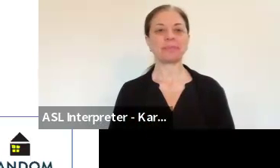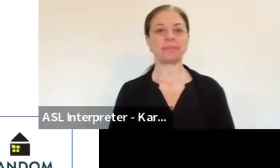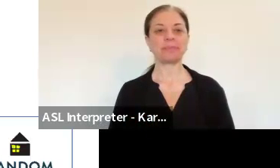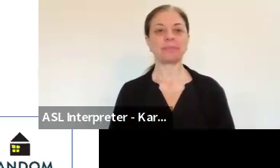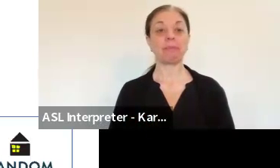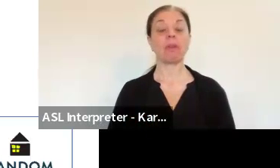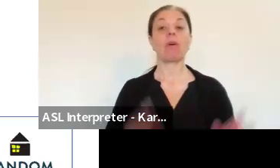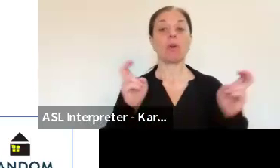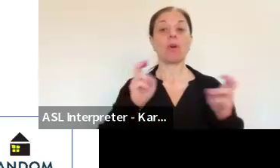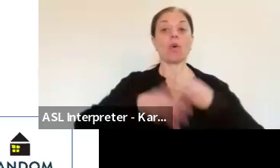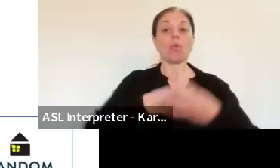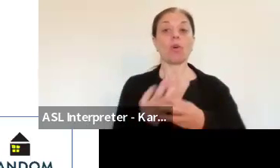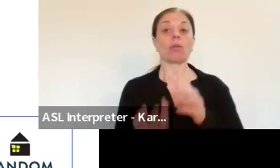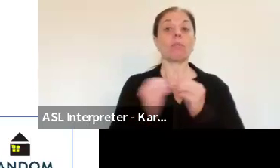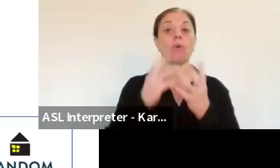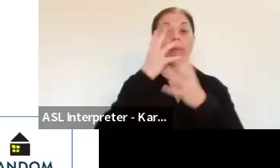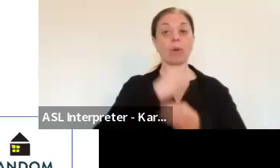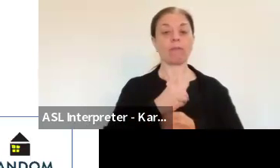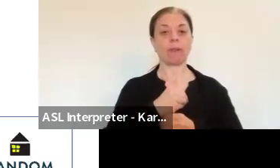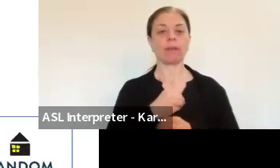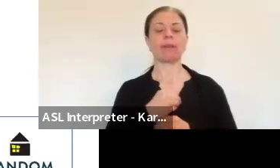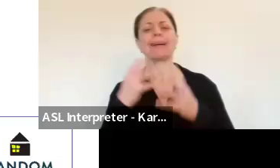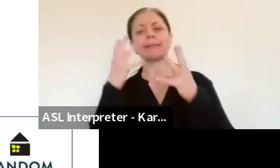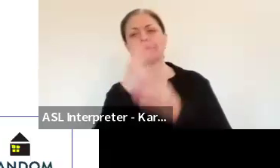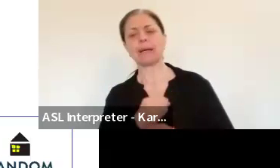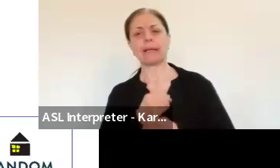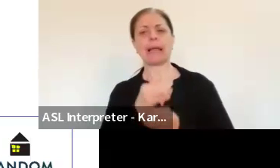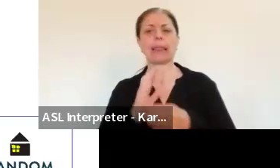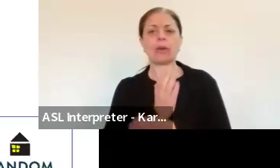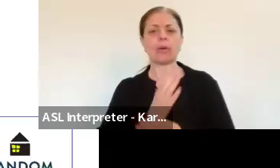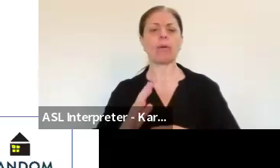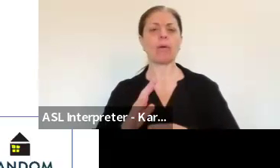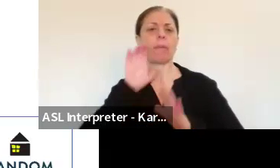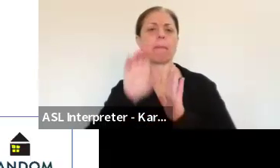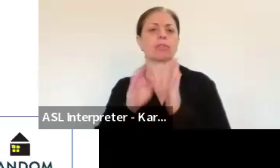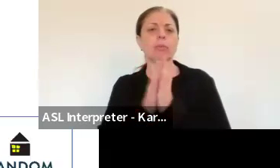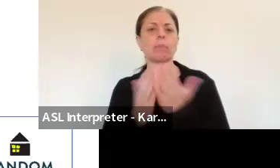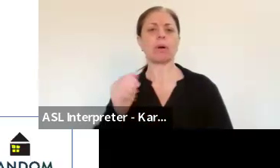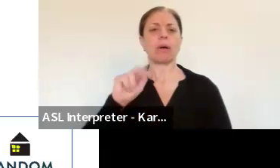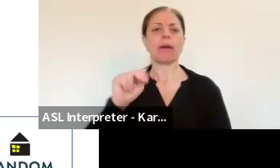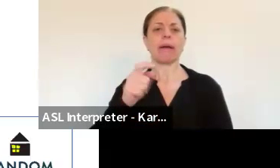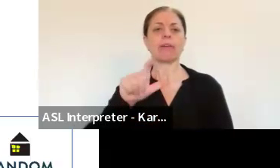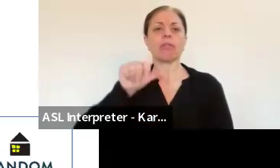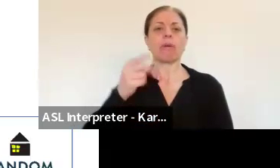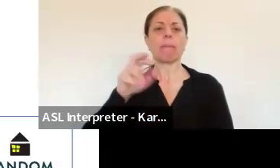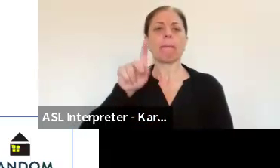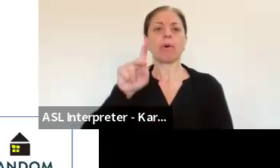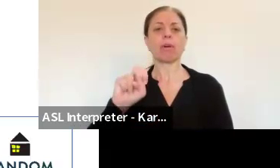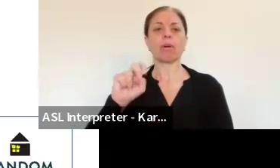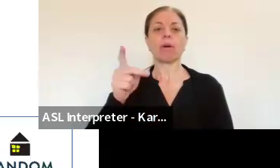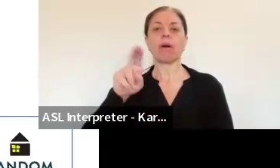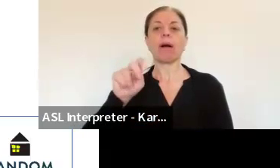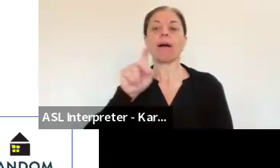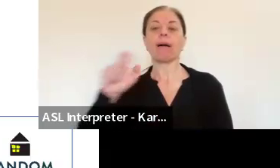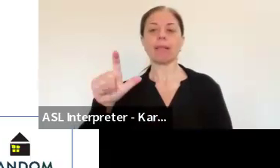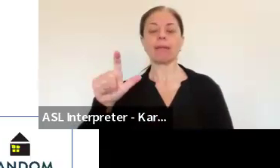World More Beautiful. This stunning and lyrical picture book biography by acclaimed author Angela Burke-Kunkel details the life and